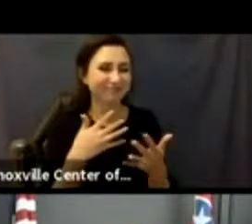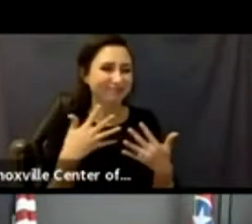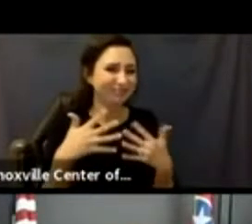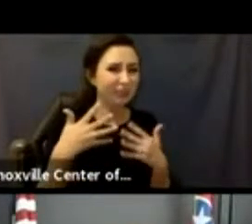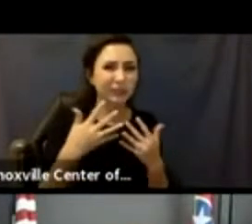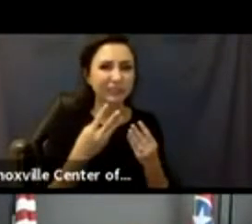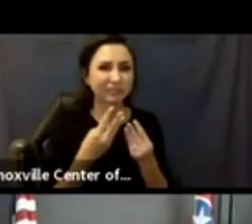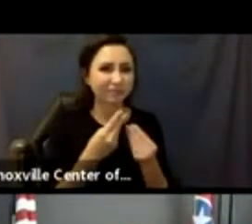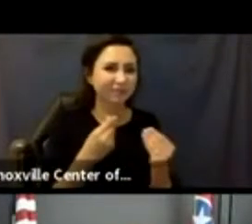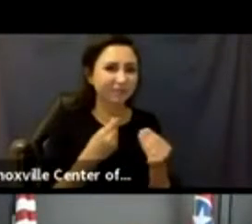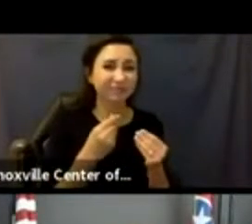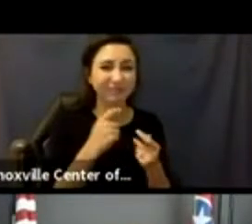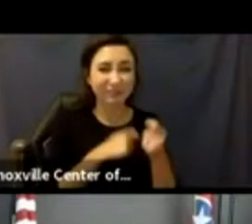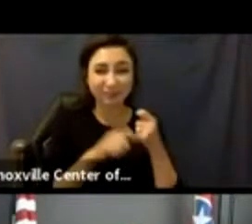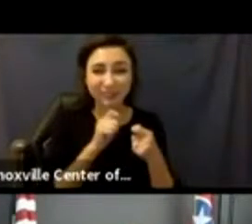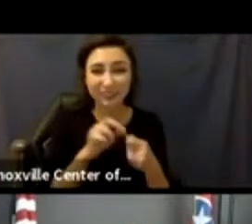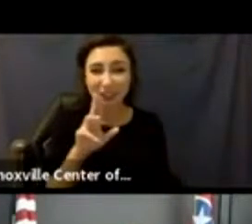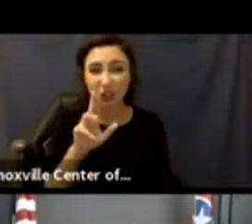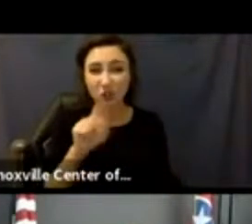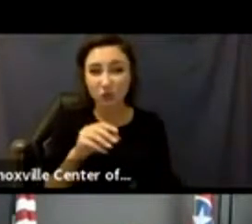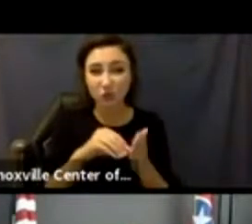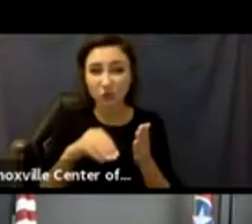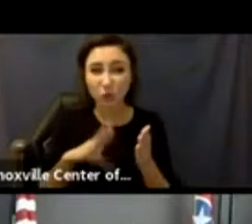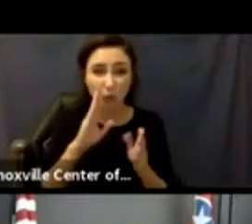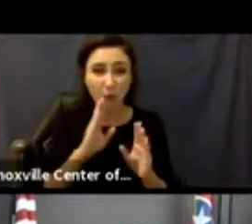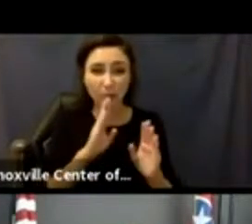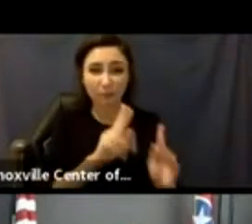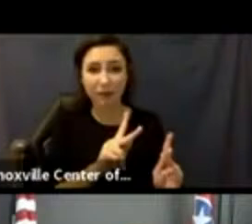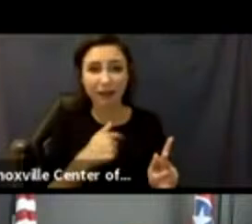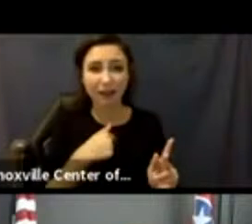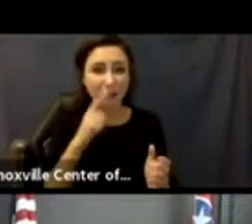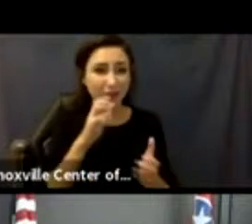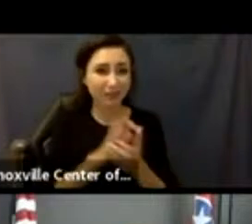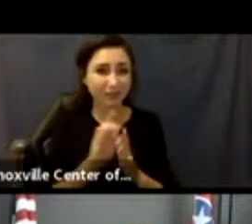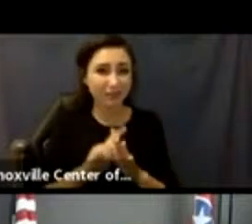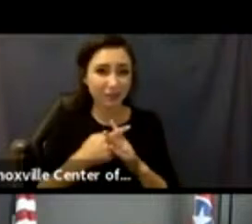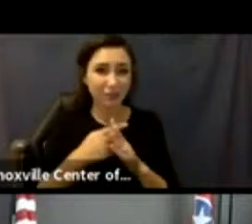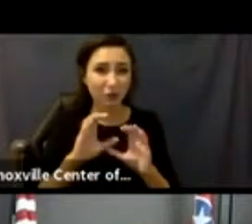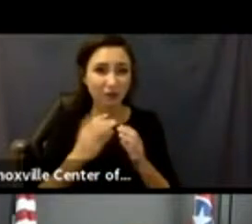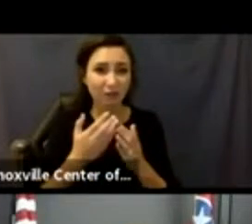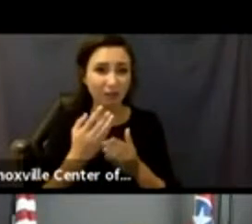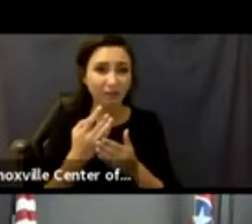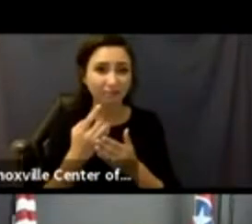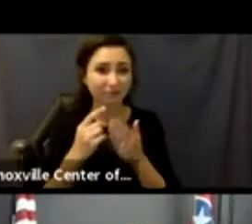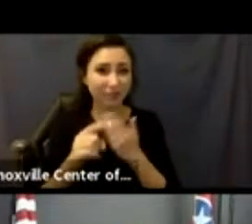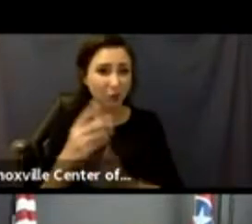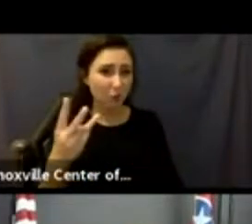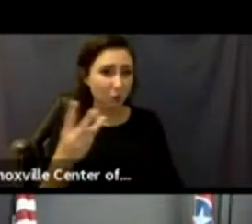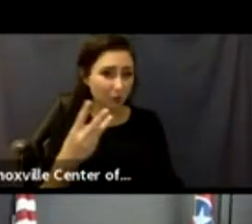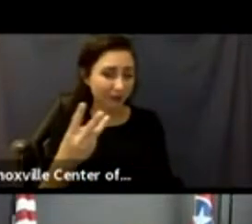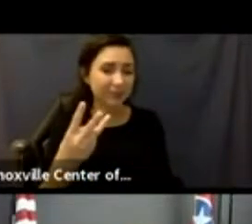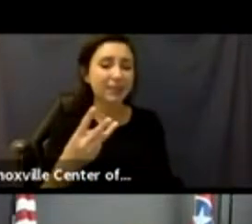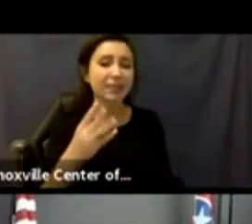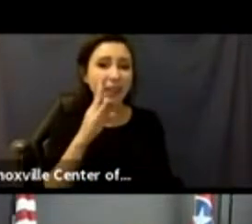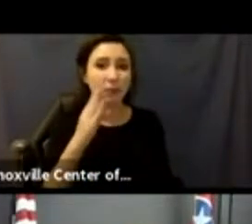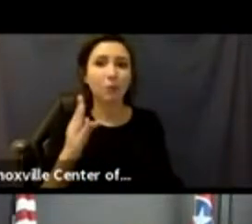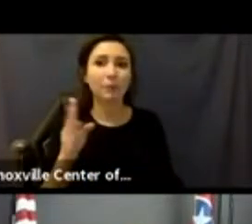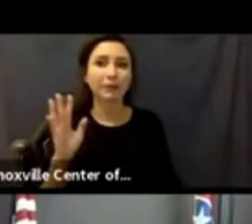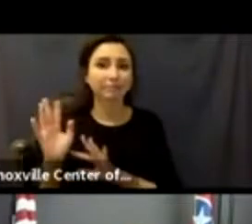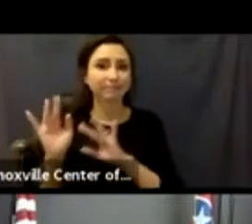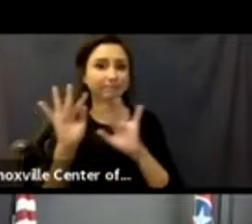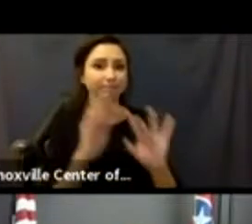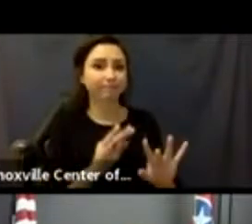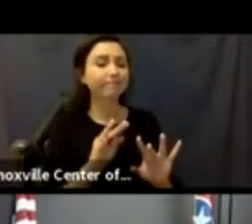UT students returning. They're going to be starting classes, I believe, next Wednesday. And so they're going to be rolling back into town.